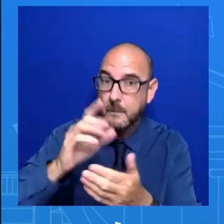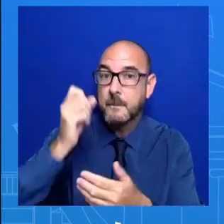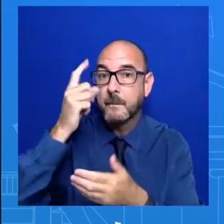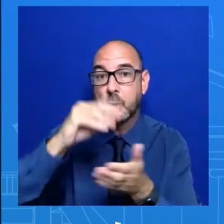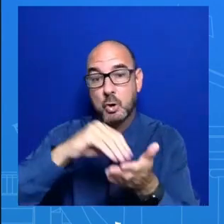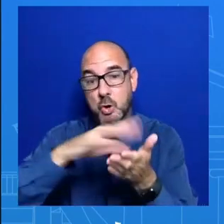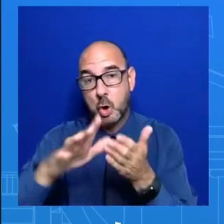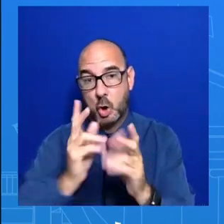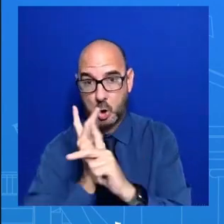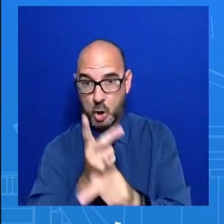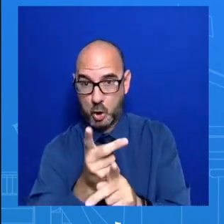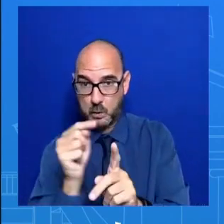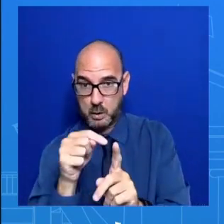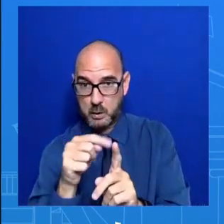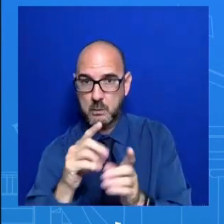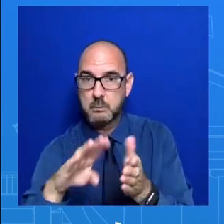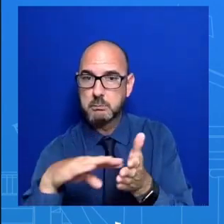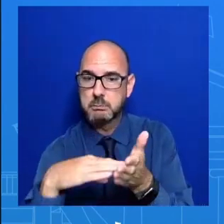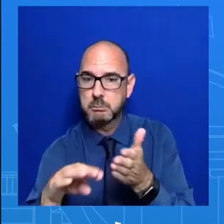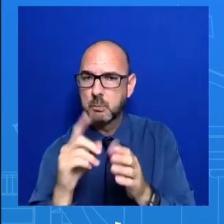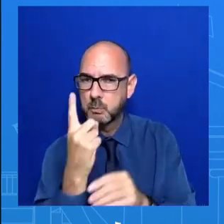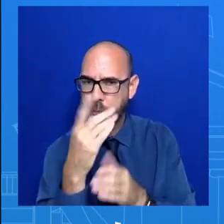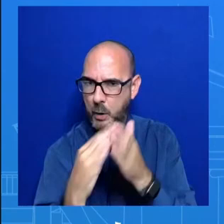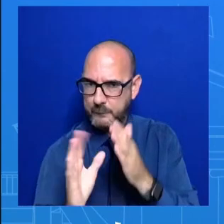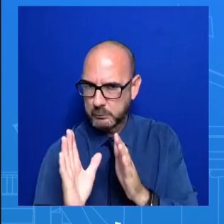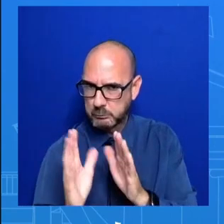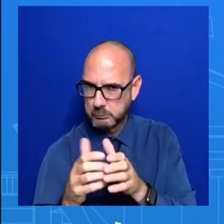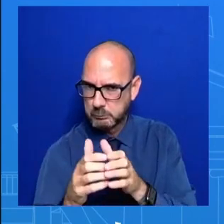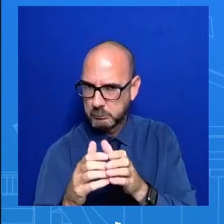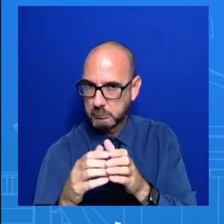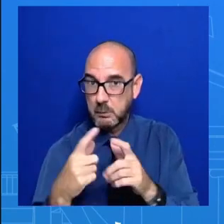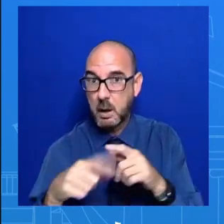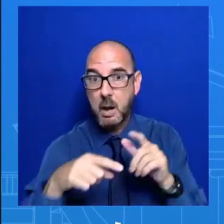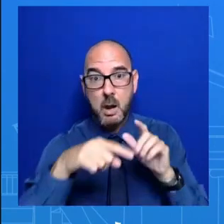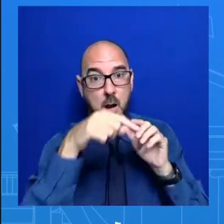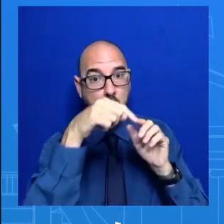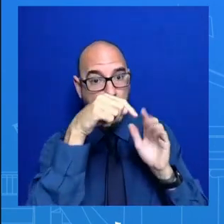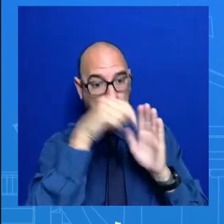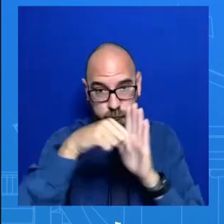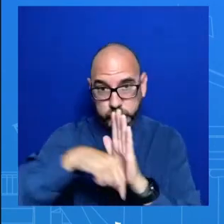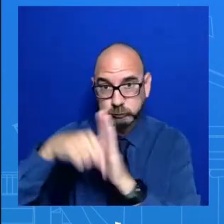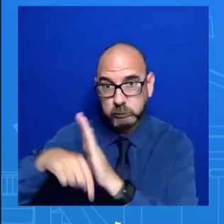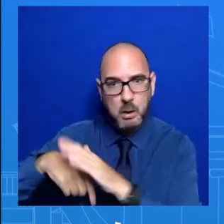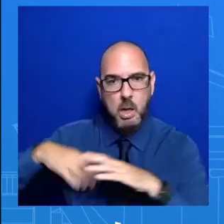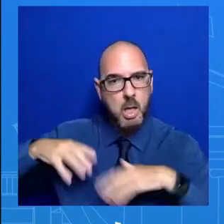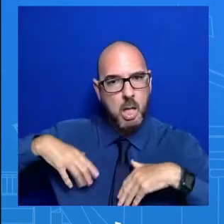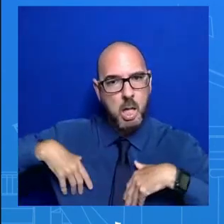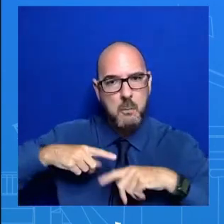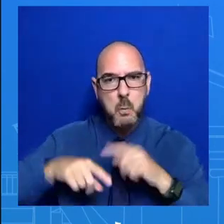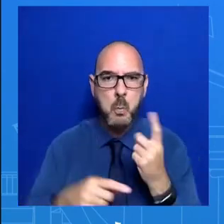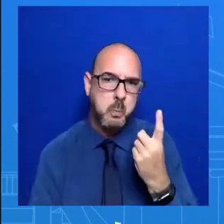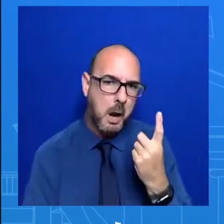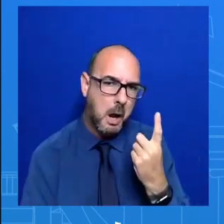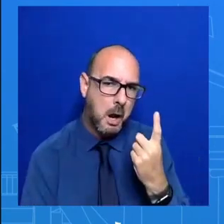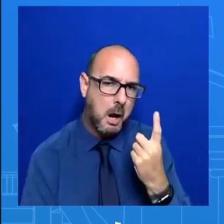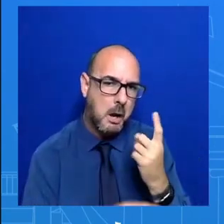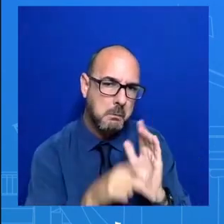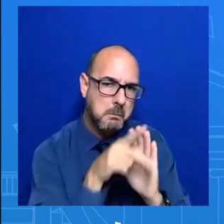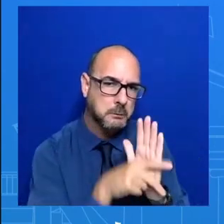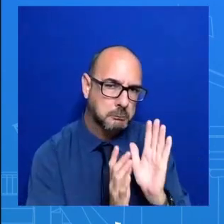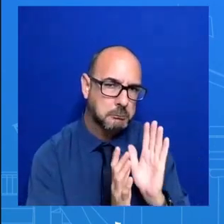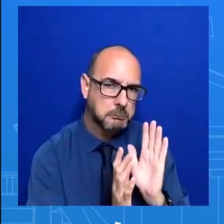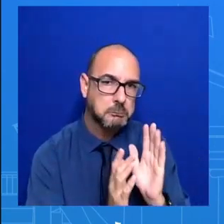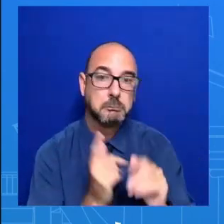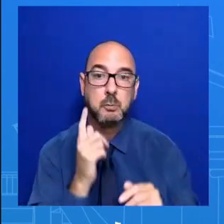of the president's economic policy, and the president's not going to step away from it. He's not going to back down because he believes it's the right thing to